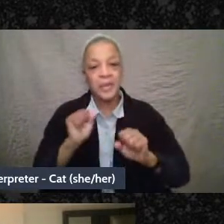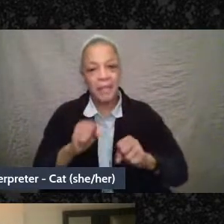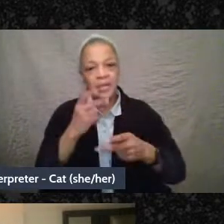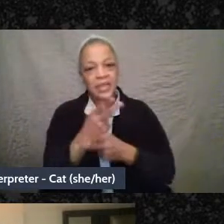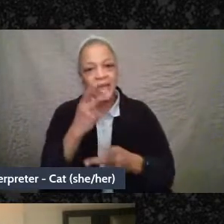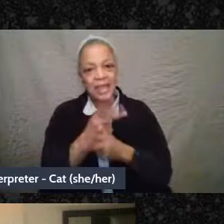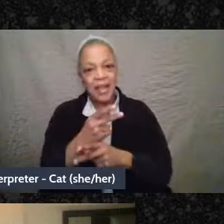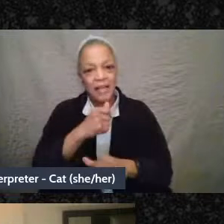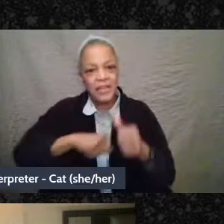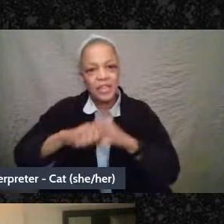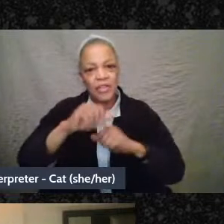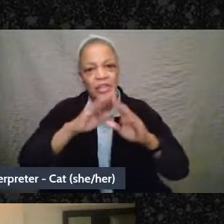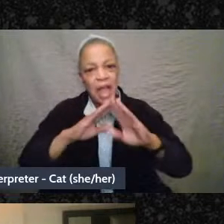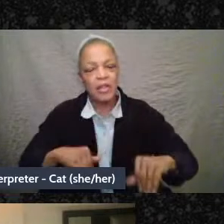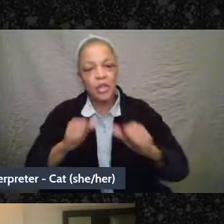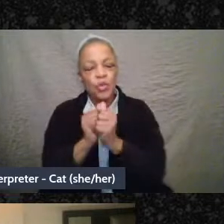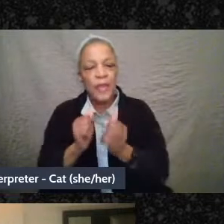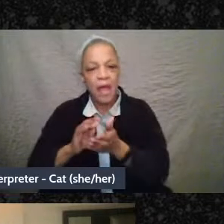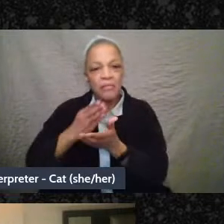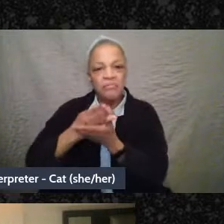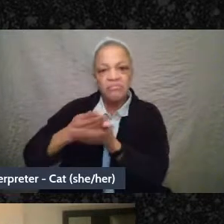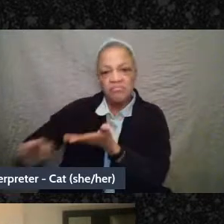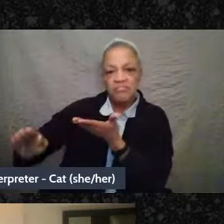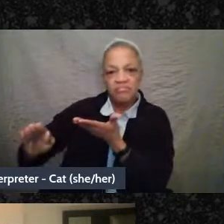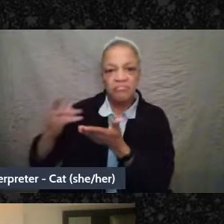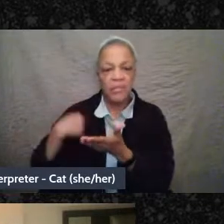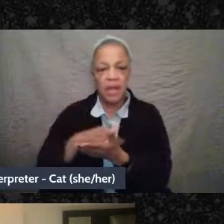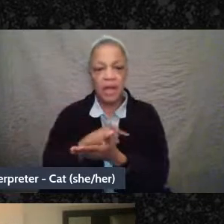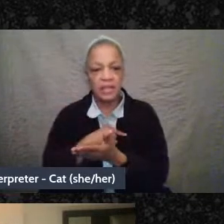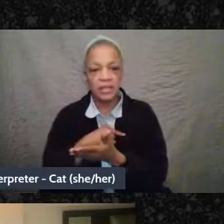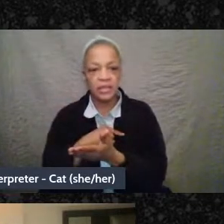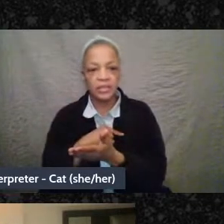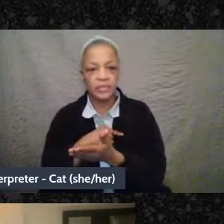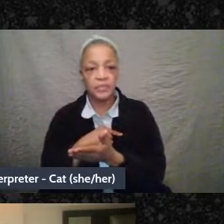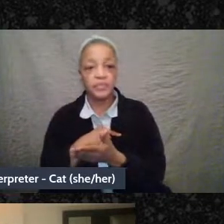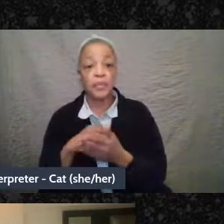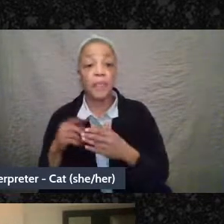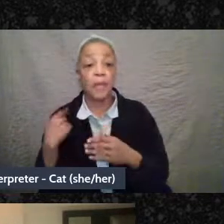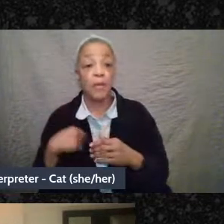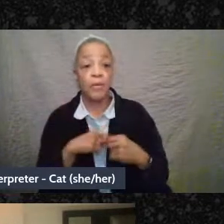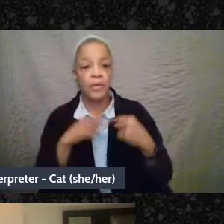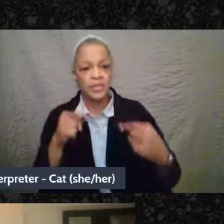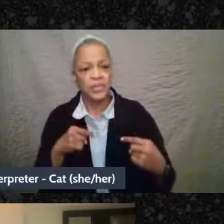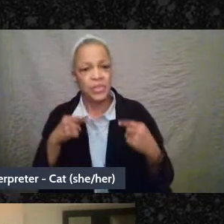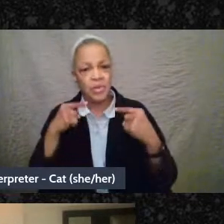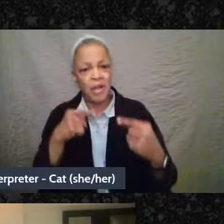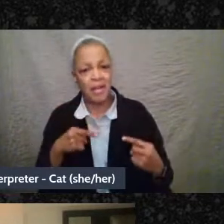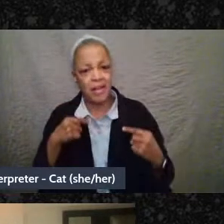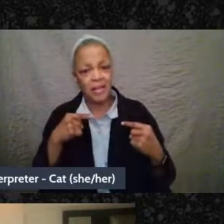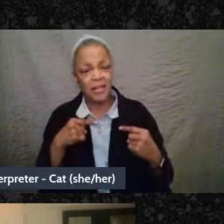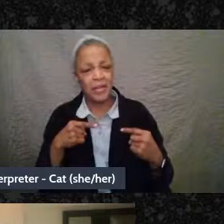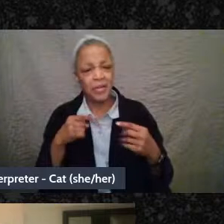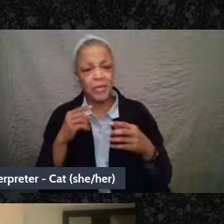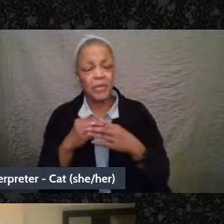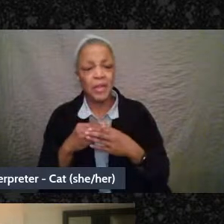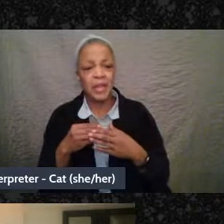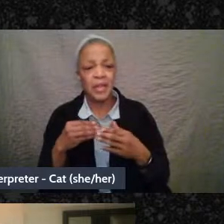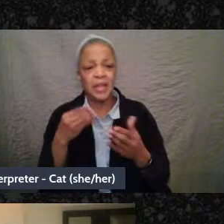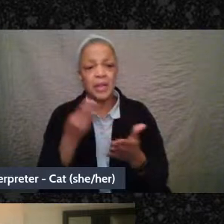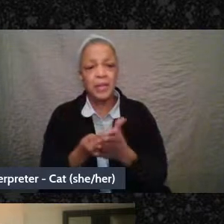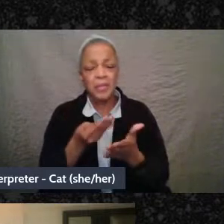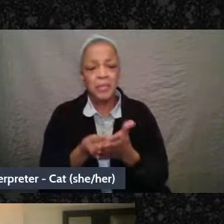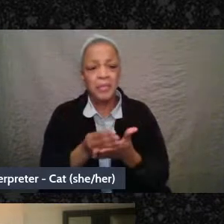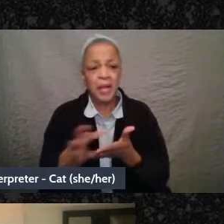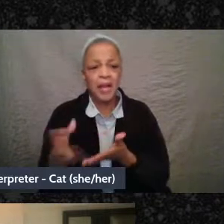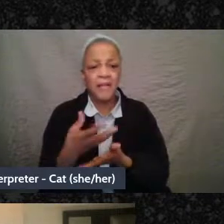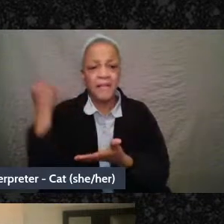housing without getting pushed out. We really struggled around, I'm just thinking about the defund, removing school resource officers